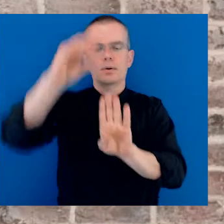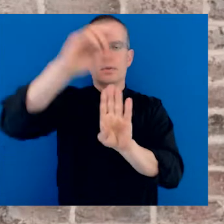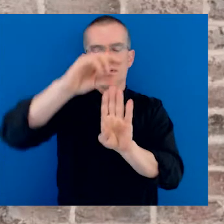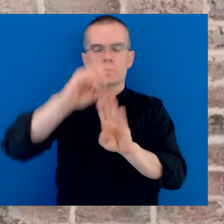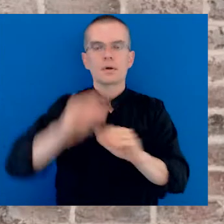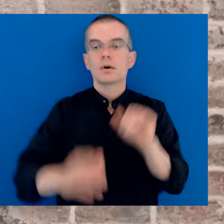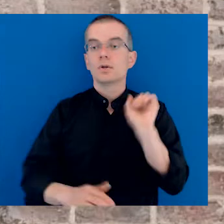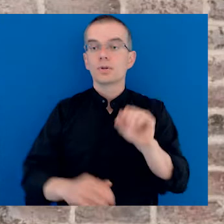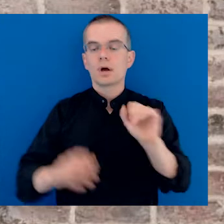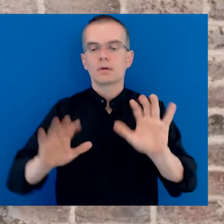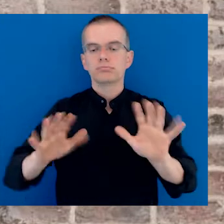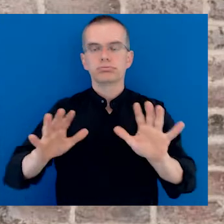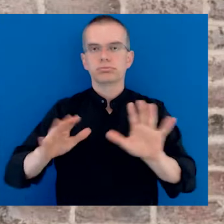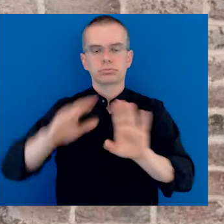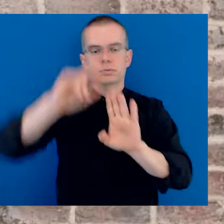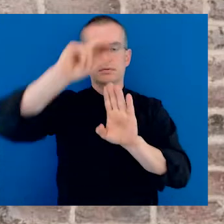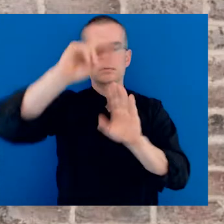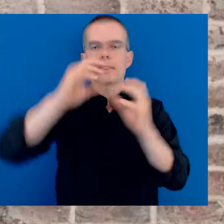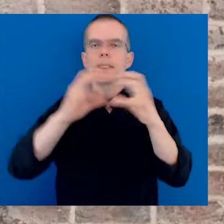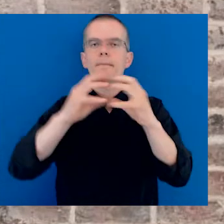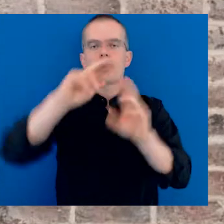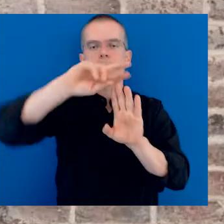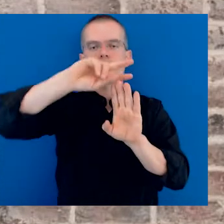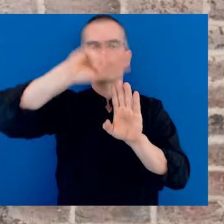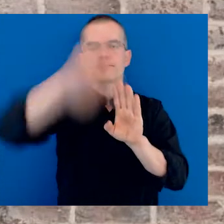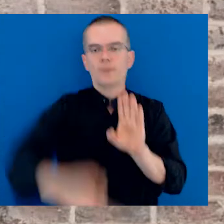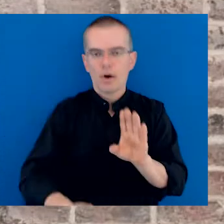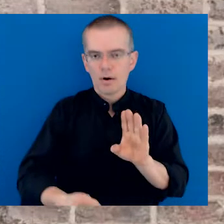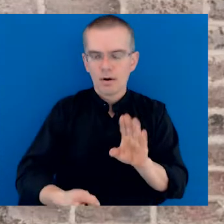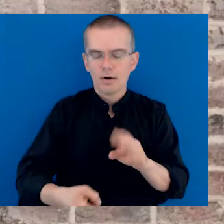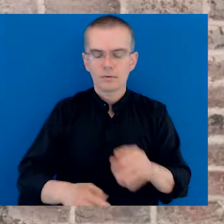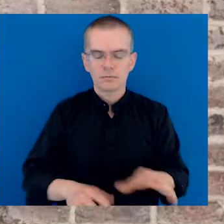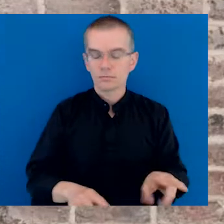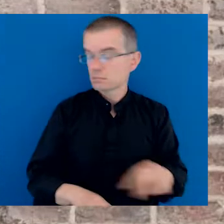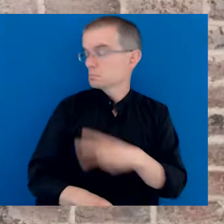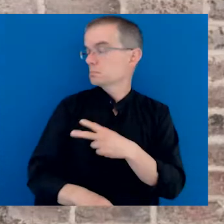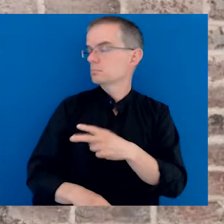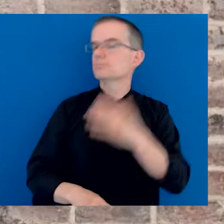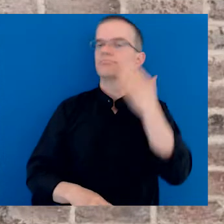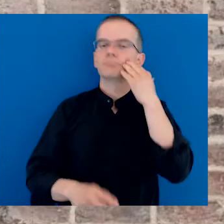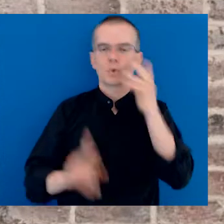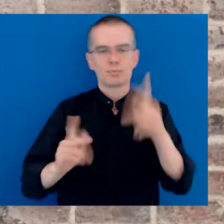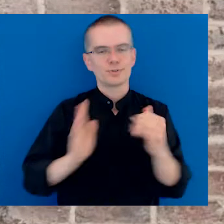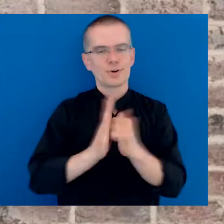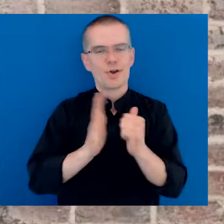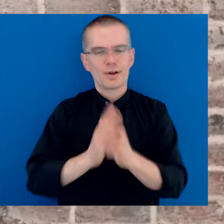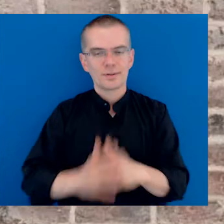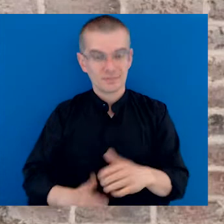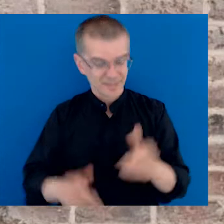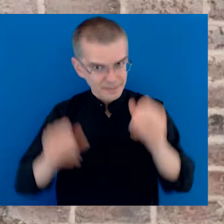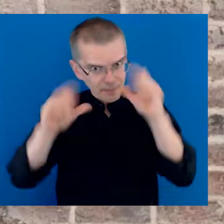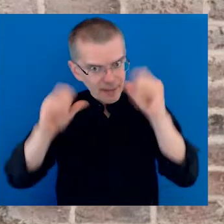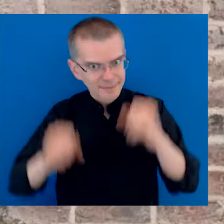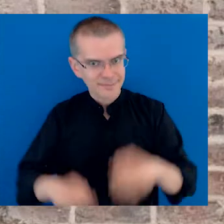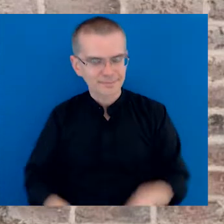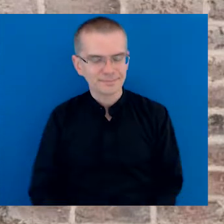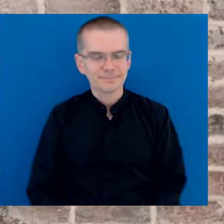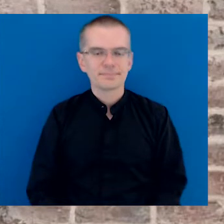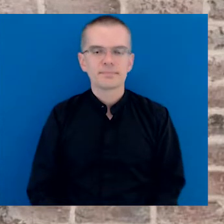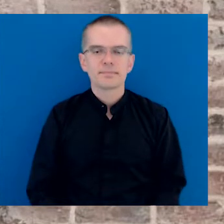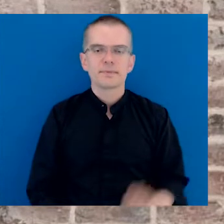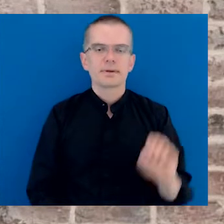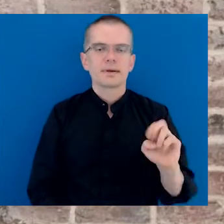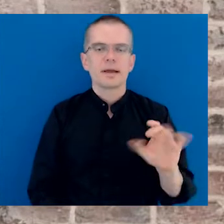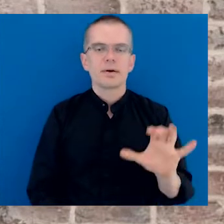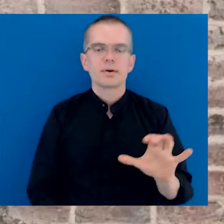would feel vibrations, right? Yeah. Isn't that amazing? Yeah, and after he was done playing, thing that I